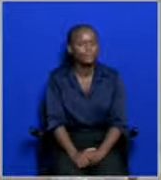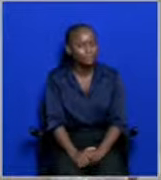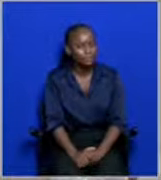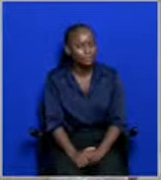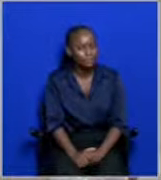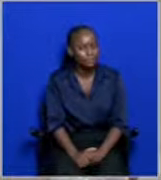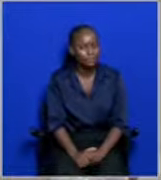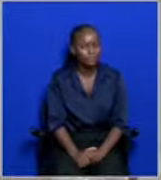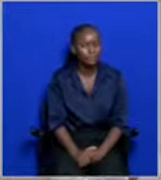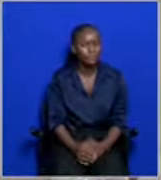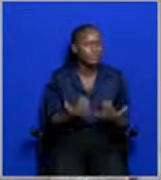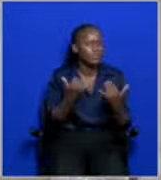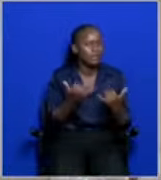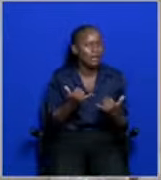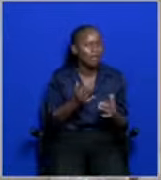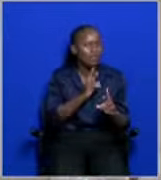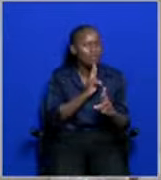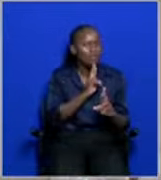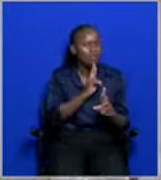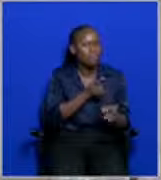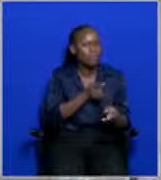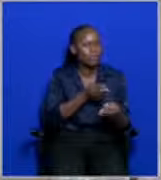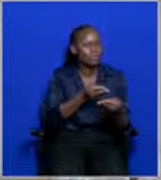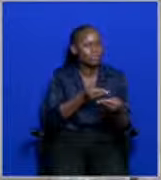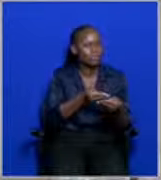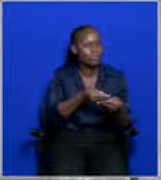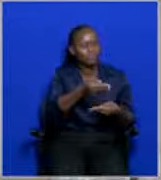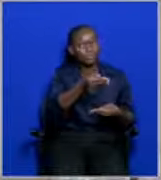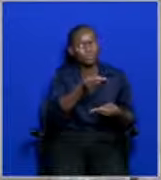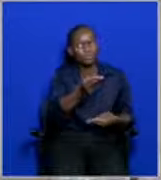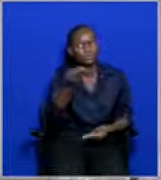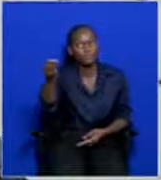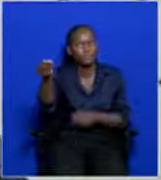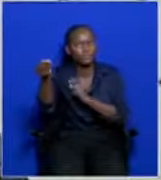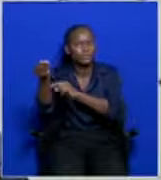initiate internal investigations against these members?